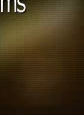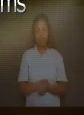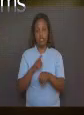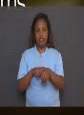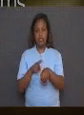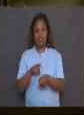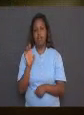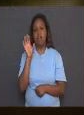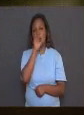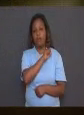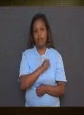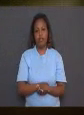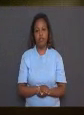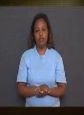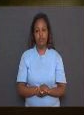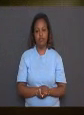Time's up.